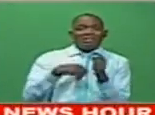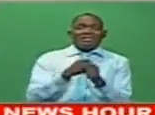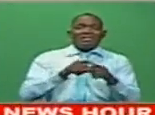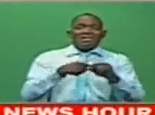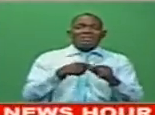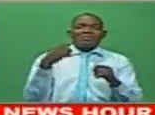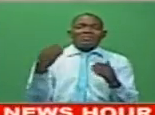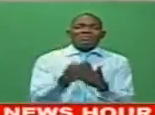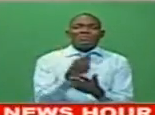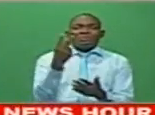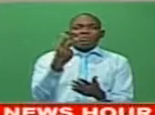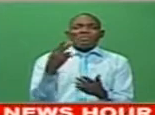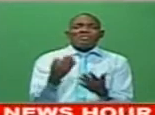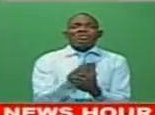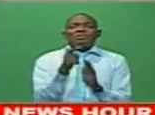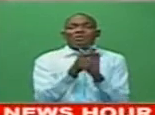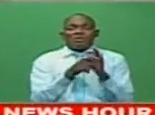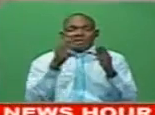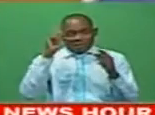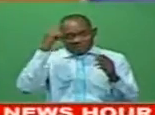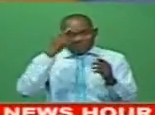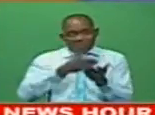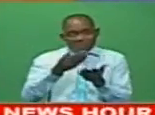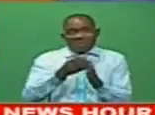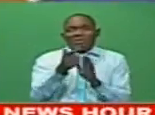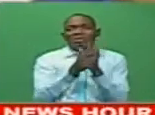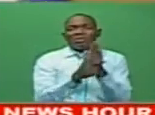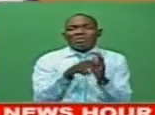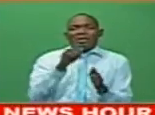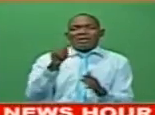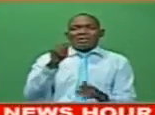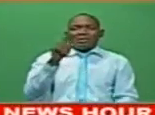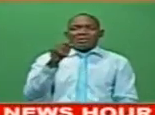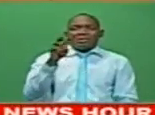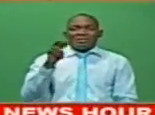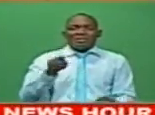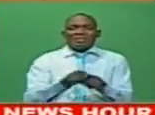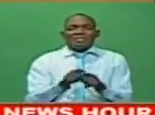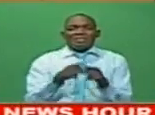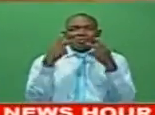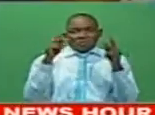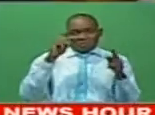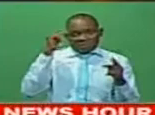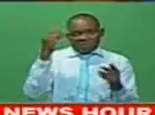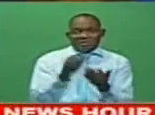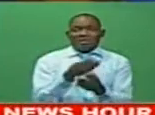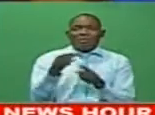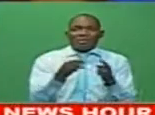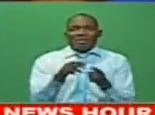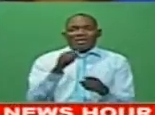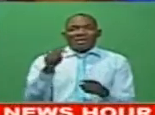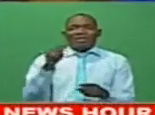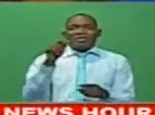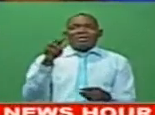two new amendments, the Public Procurement Amendment Act 2016 and the Public Financial Management Act